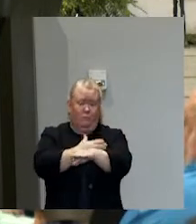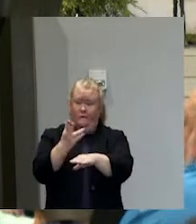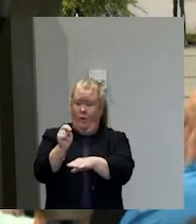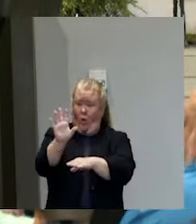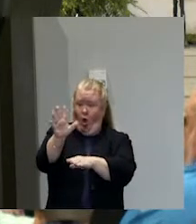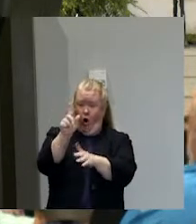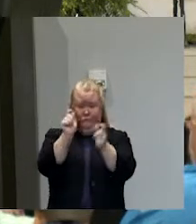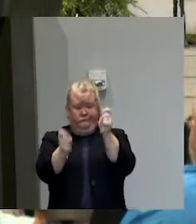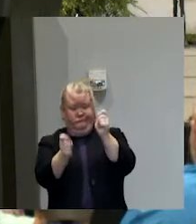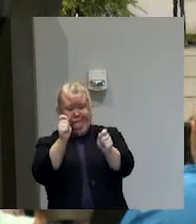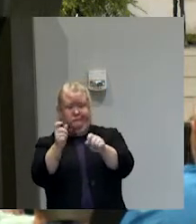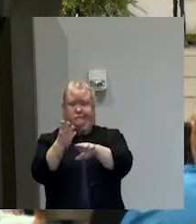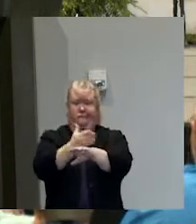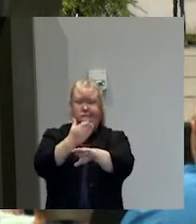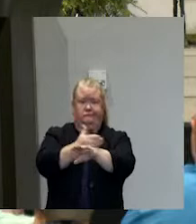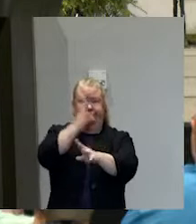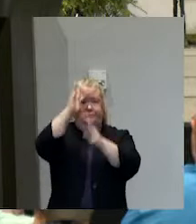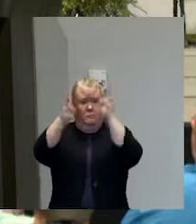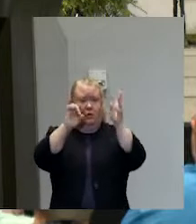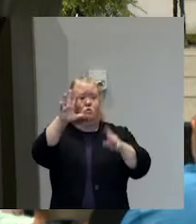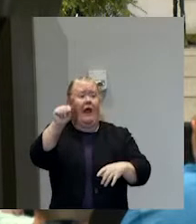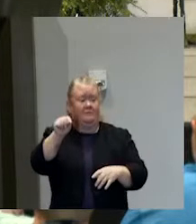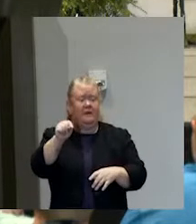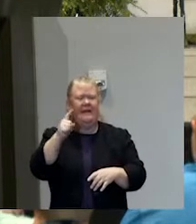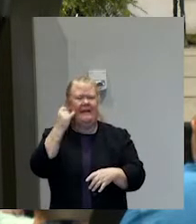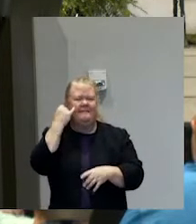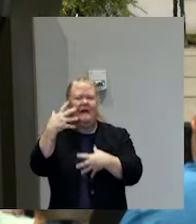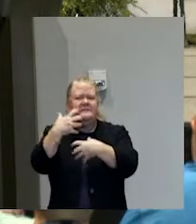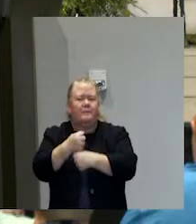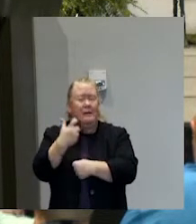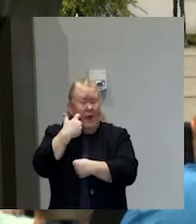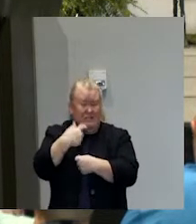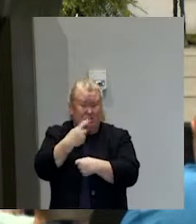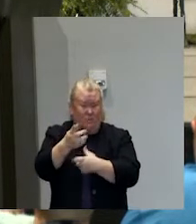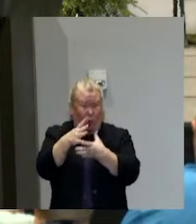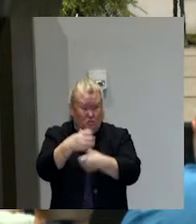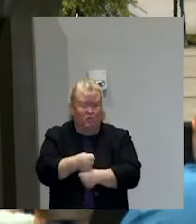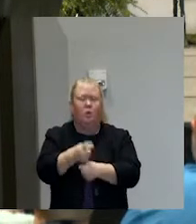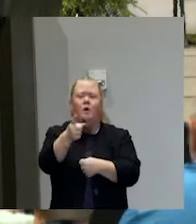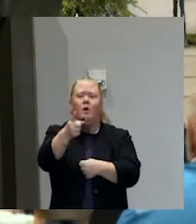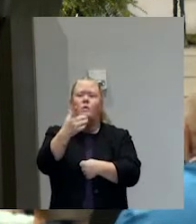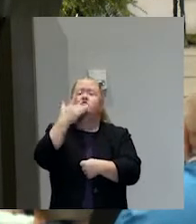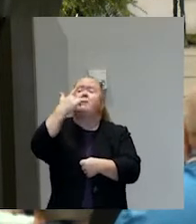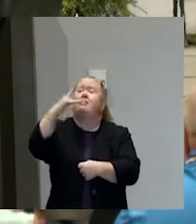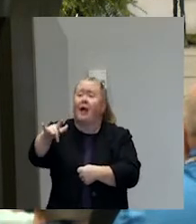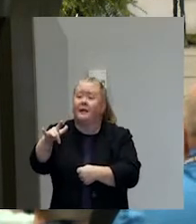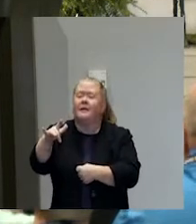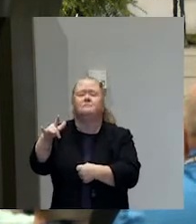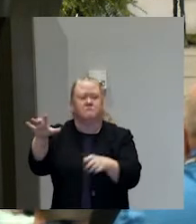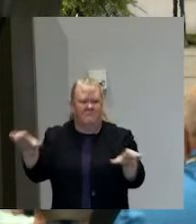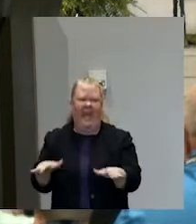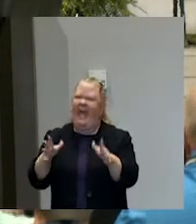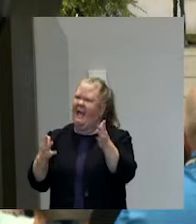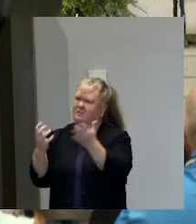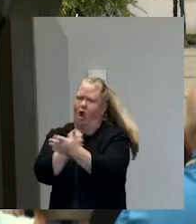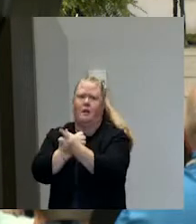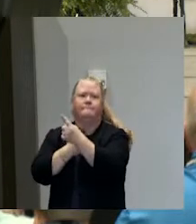So I think if I was to summarize what I just said, it would be when you get lucky breaks, act on them, and then